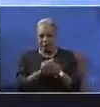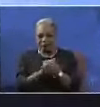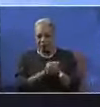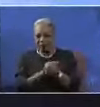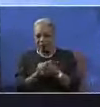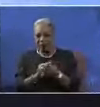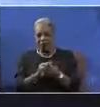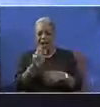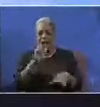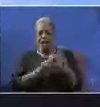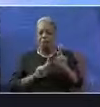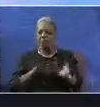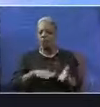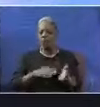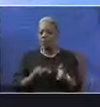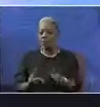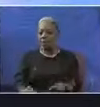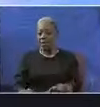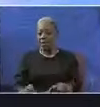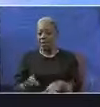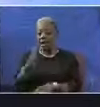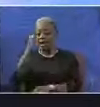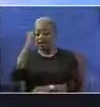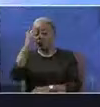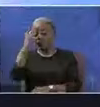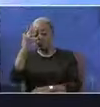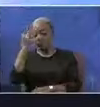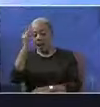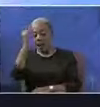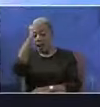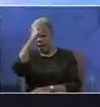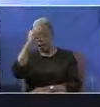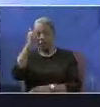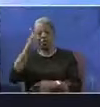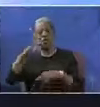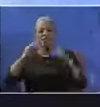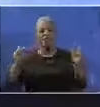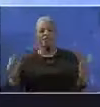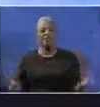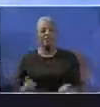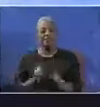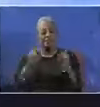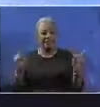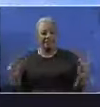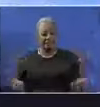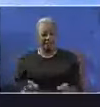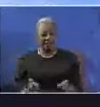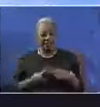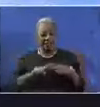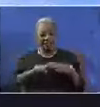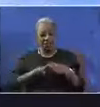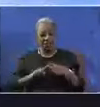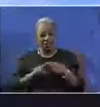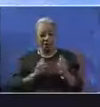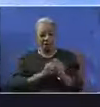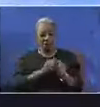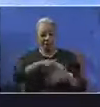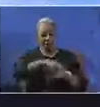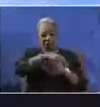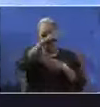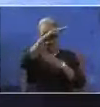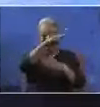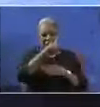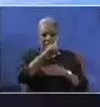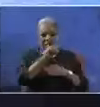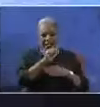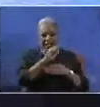because of sin, because of judgment, and it's starting at Dan, and it's coming down, it's coming down, it's